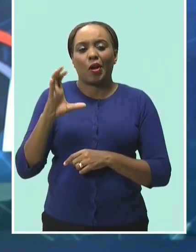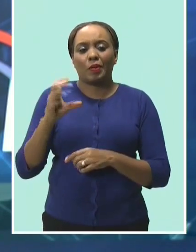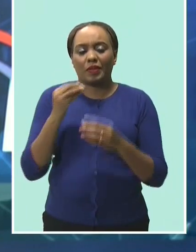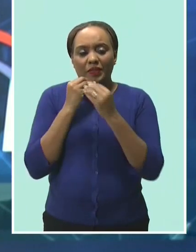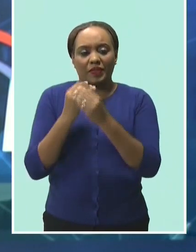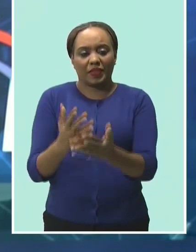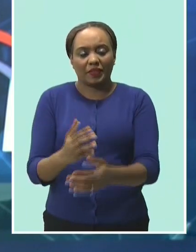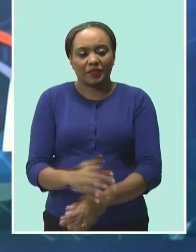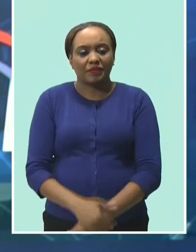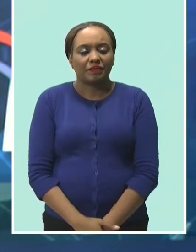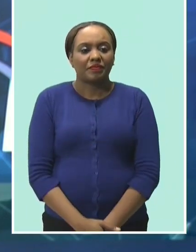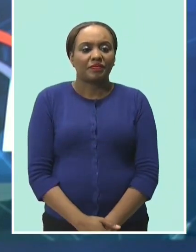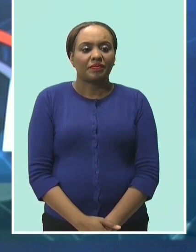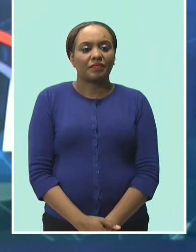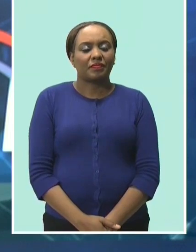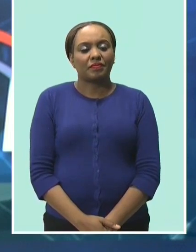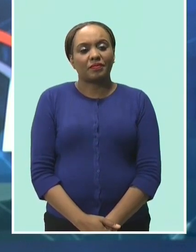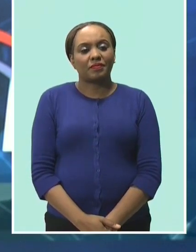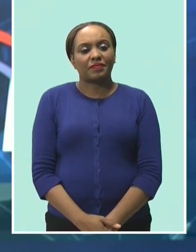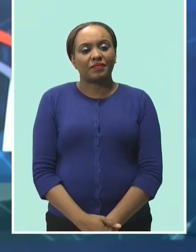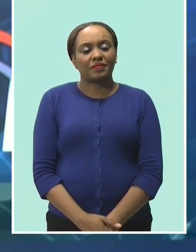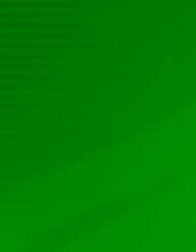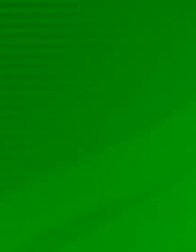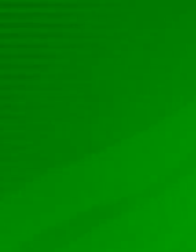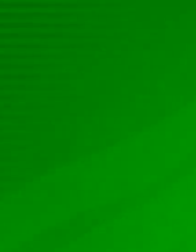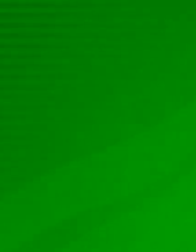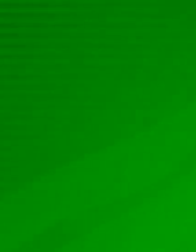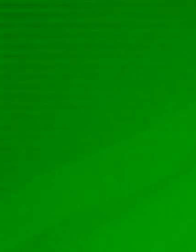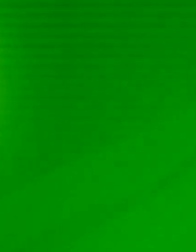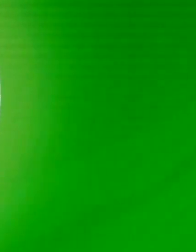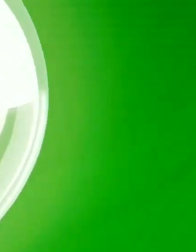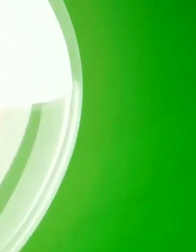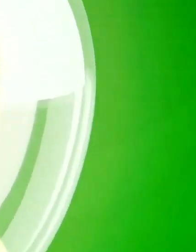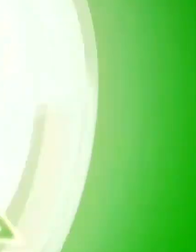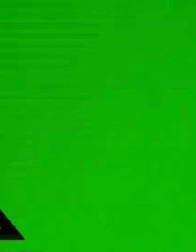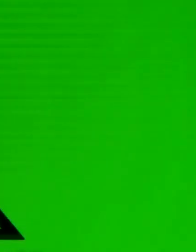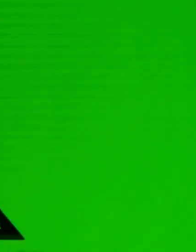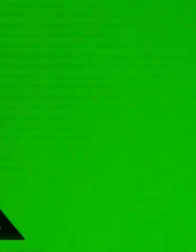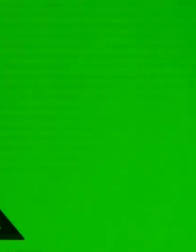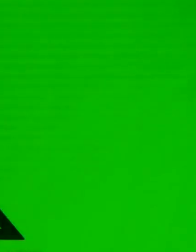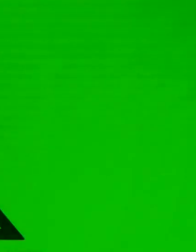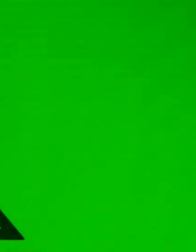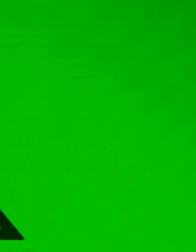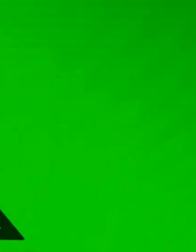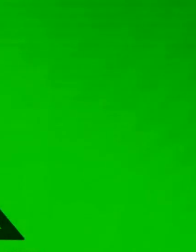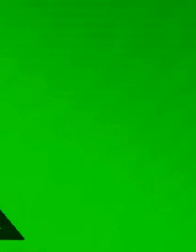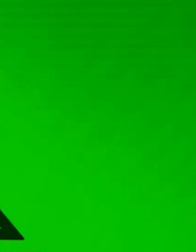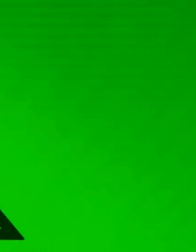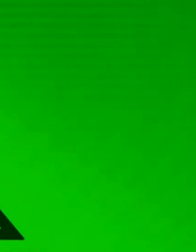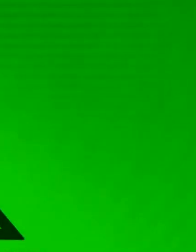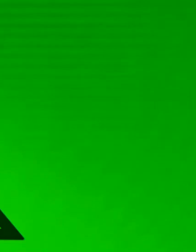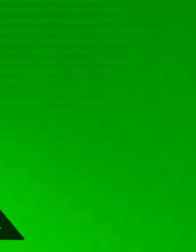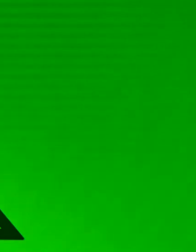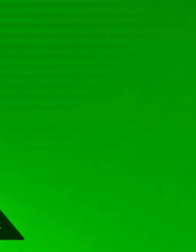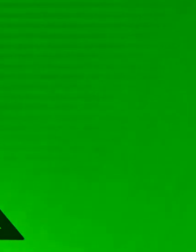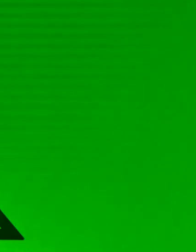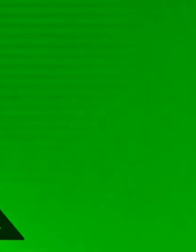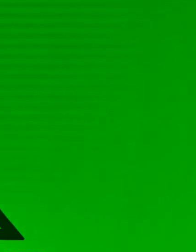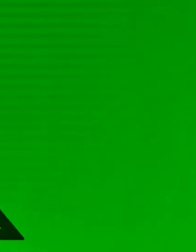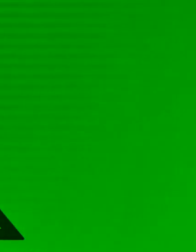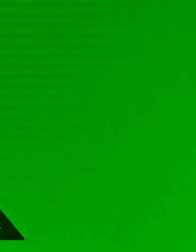Cooperators General Insurance. This tip of the day is brought to you by Cooperators General Insurance Company